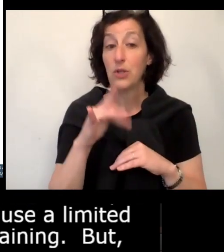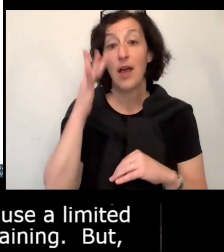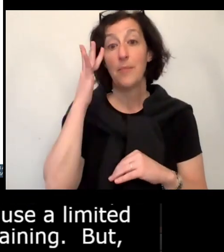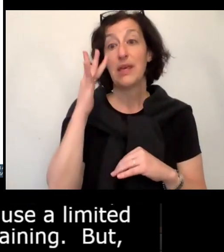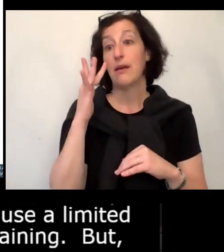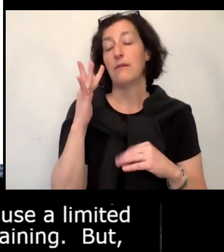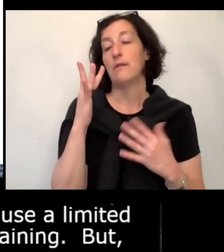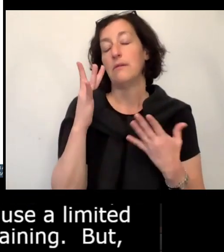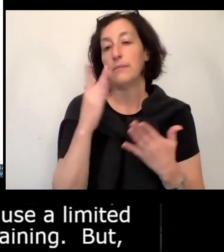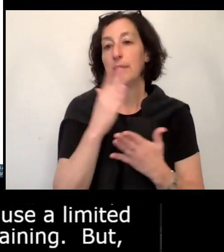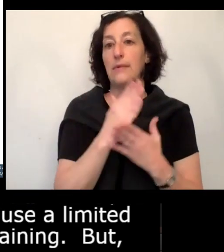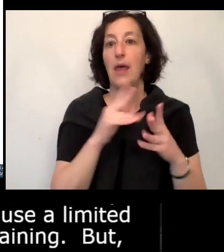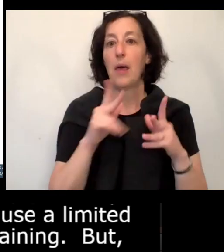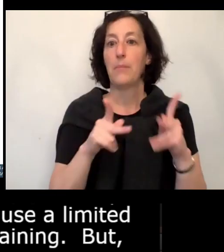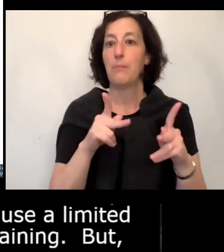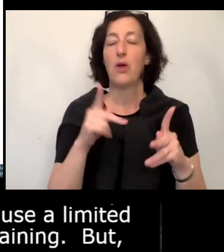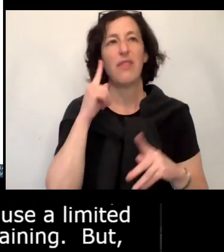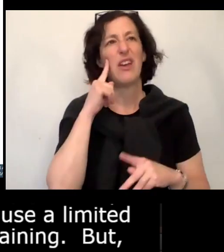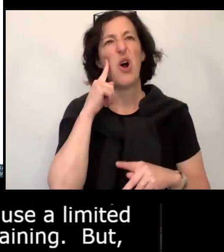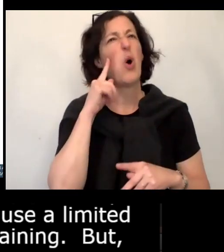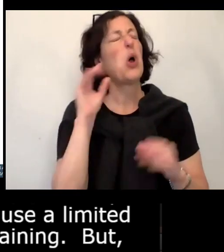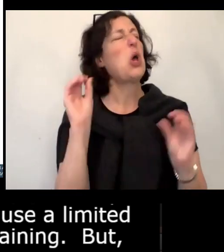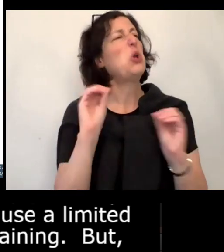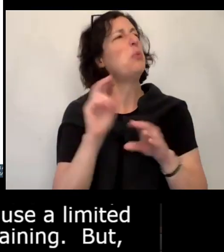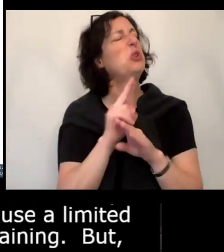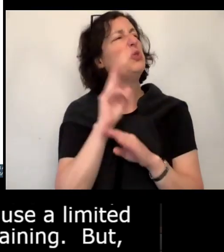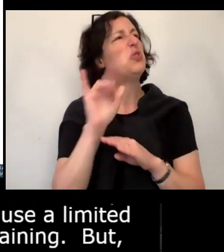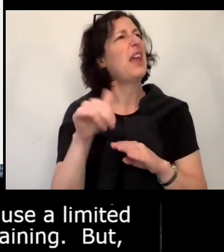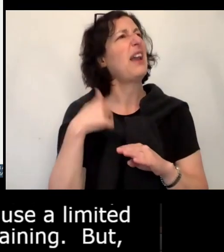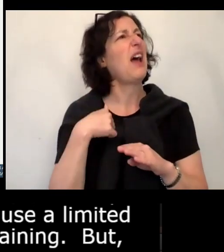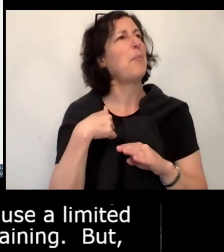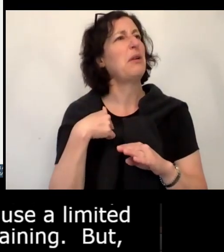enemy of accessibility, that type of attitude.